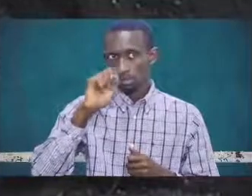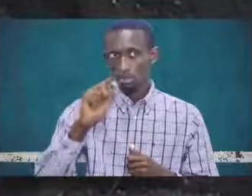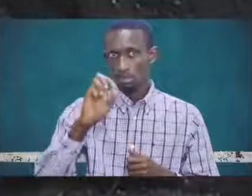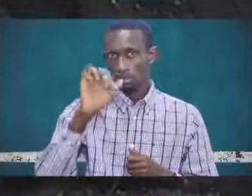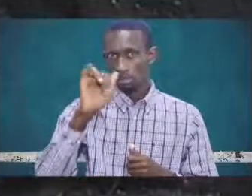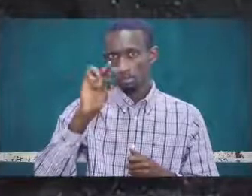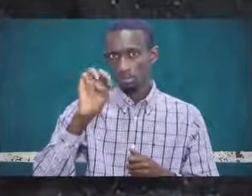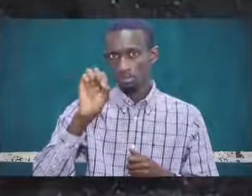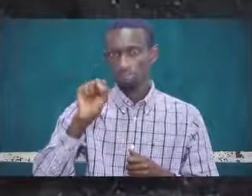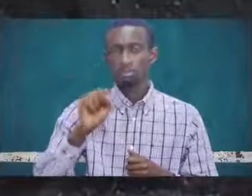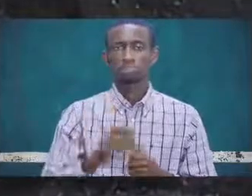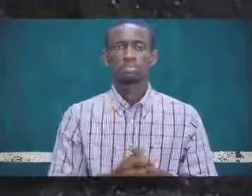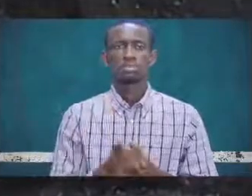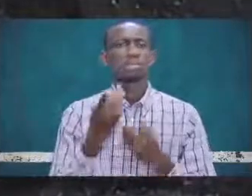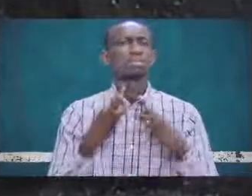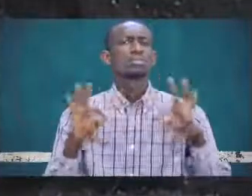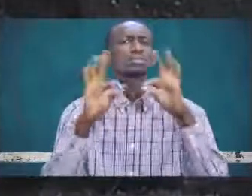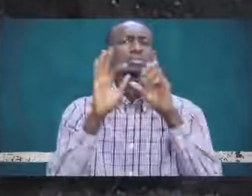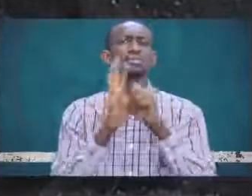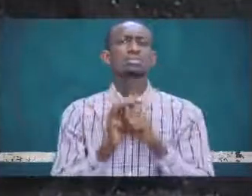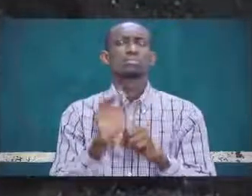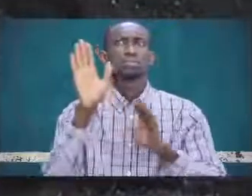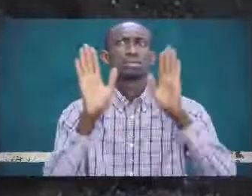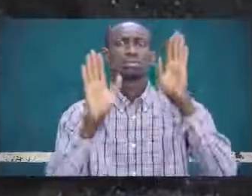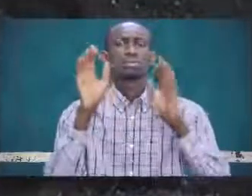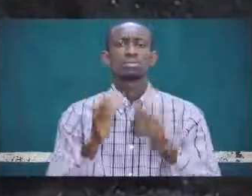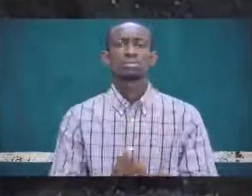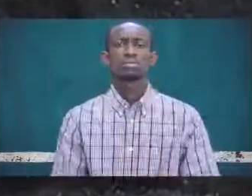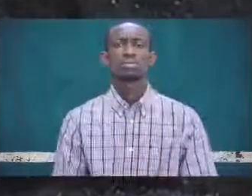that plays a role, that participates